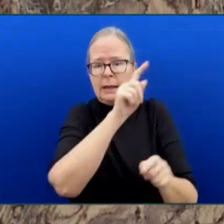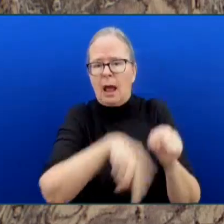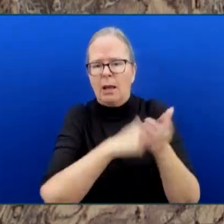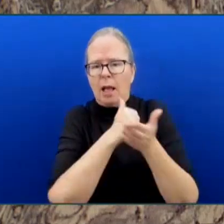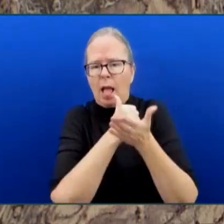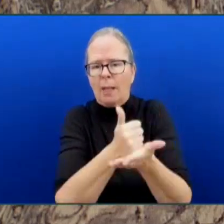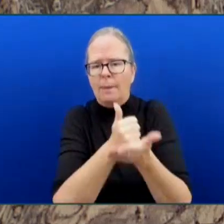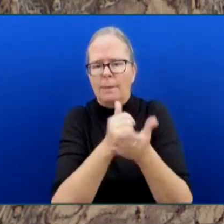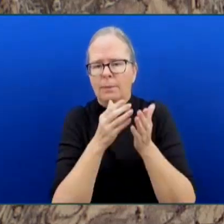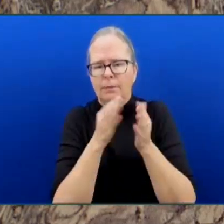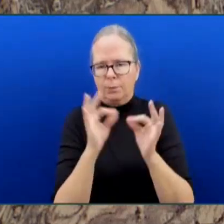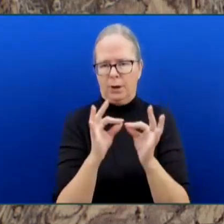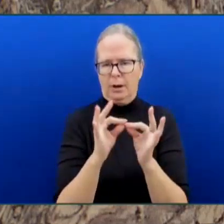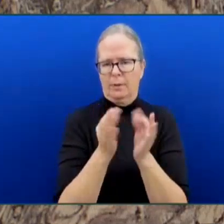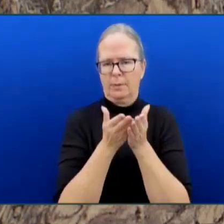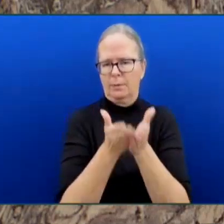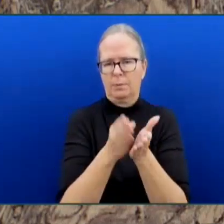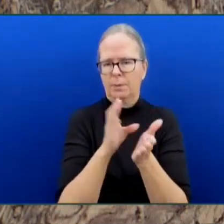situation has gotten.